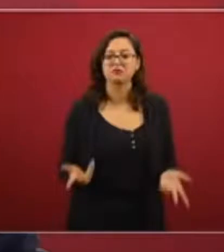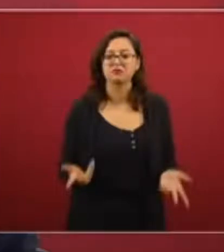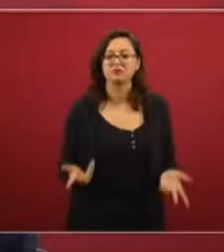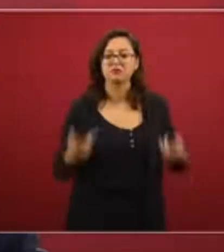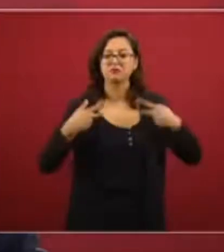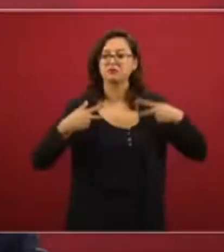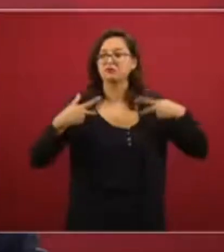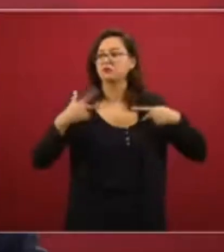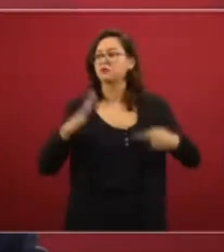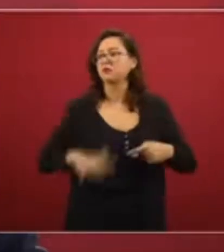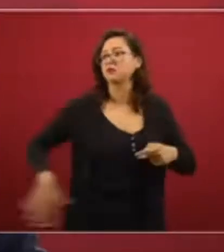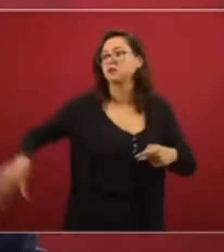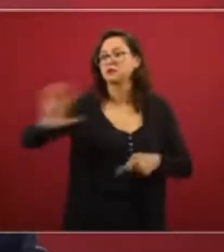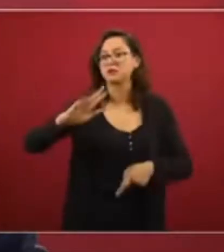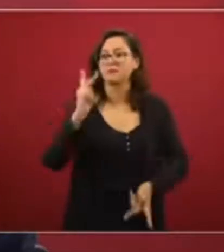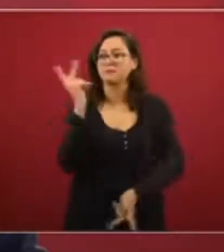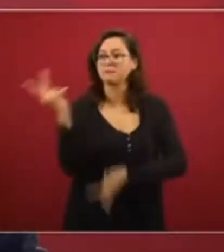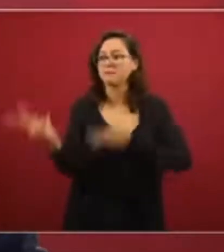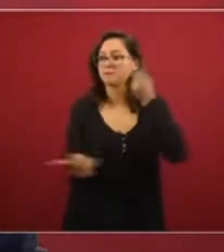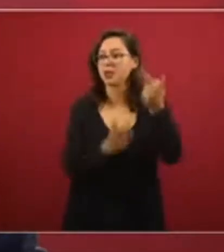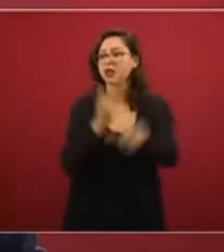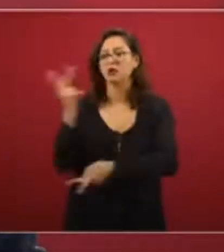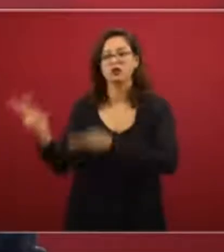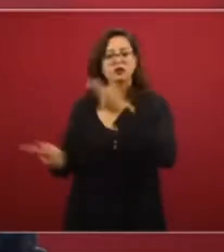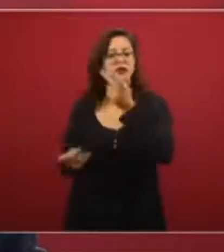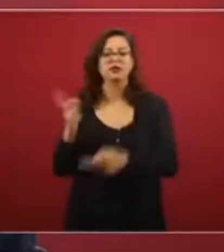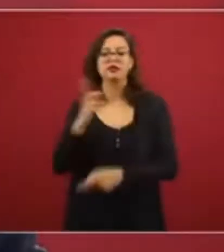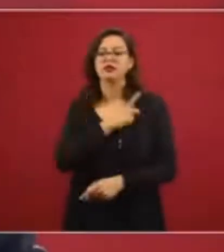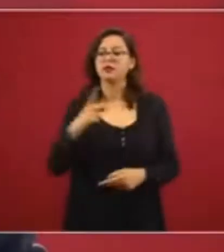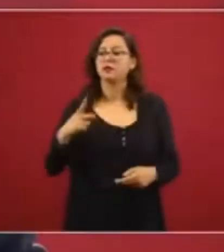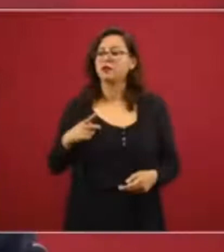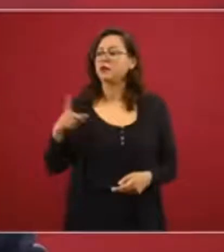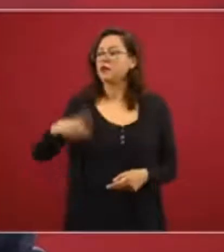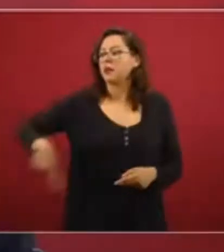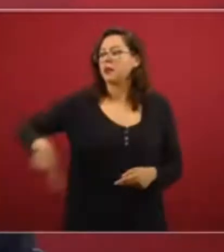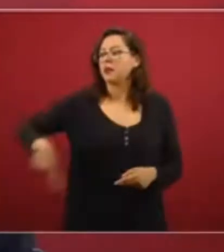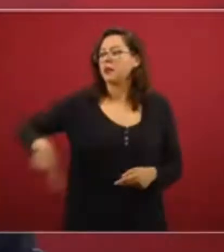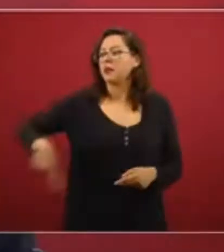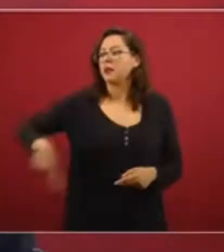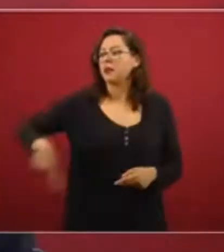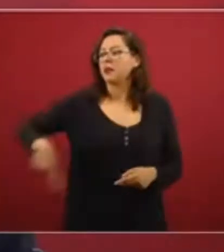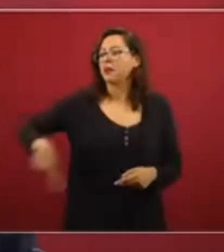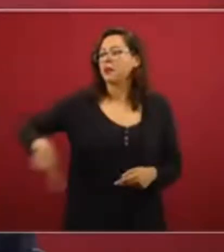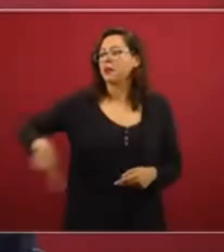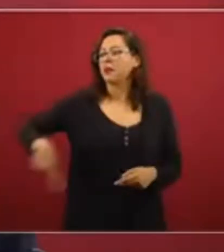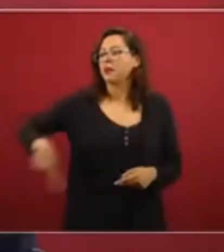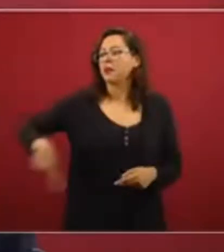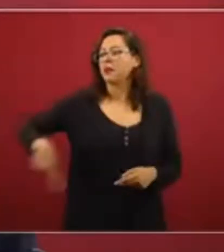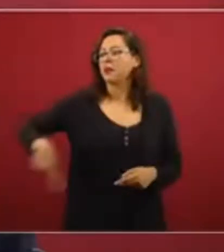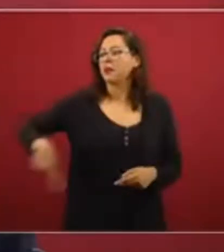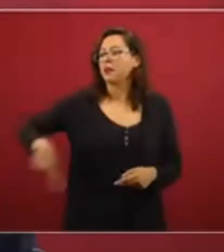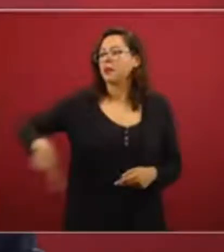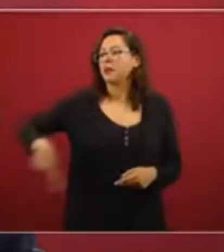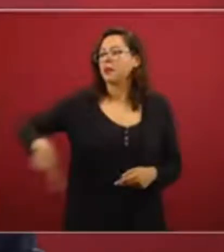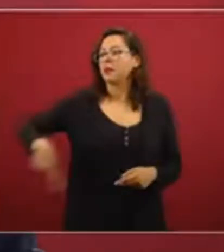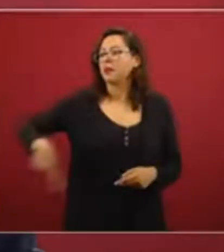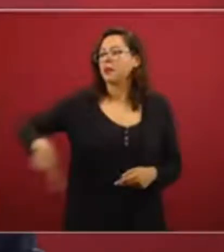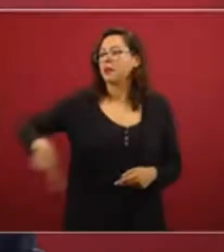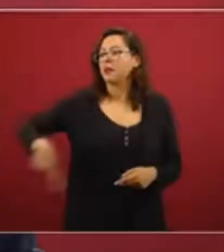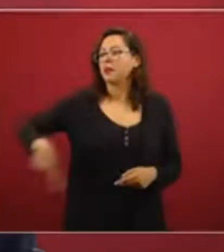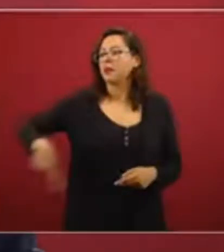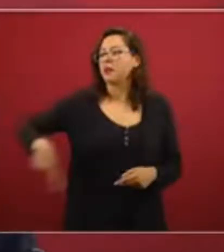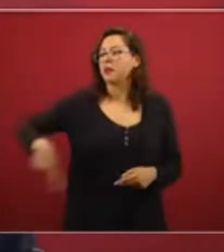inquiry, que sea la gente, la mayoría, la que decida. and that it be the majority of